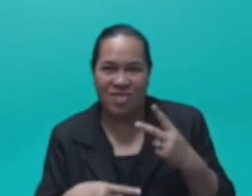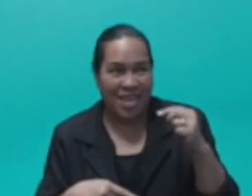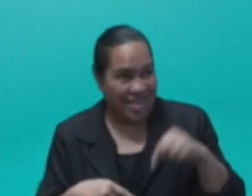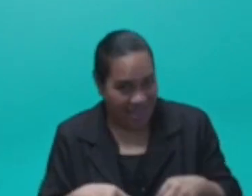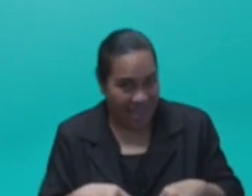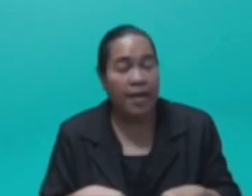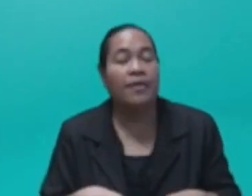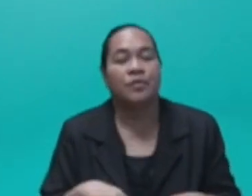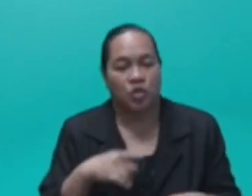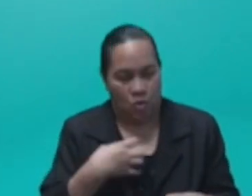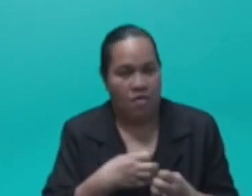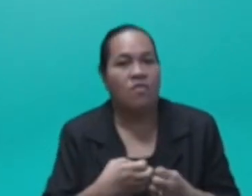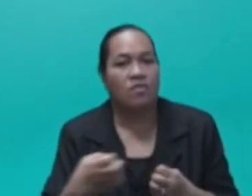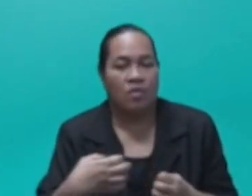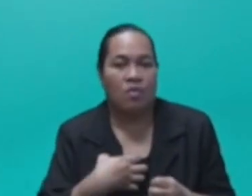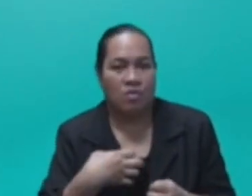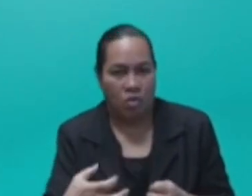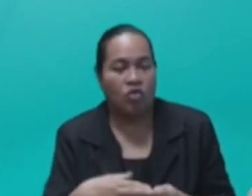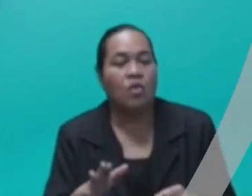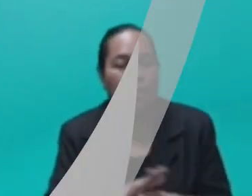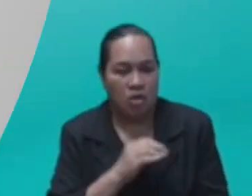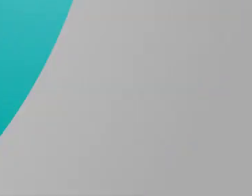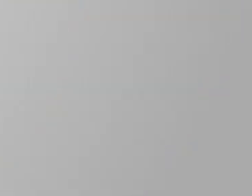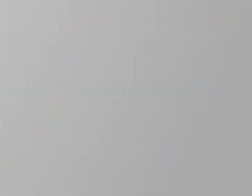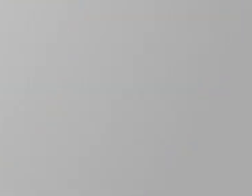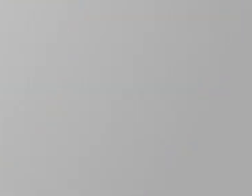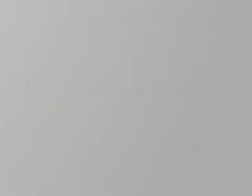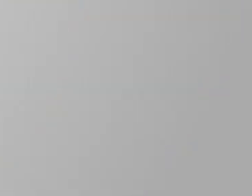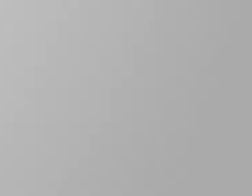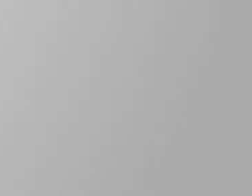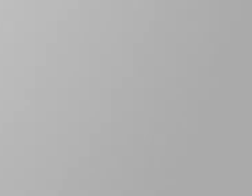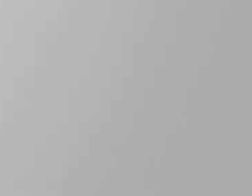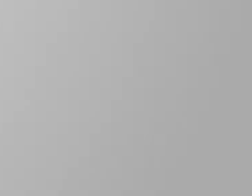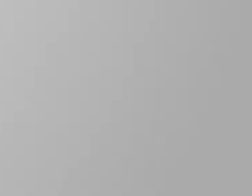additions will further strengthen the judiciary and ensure that justice is accessible to all.